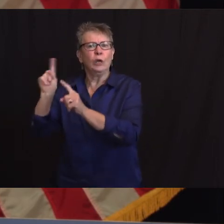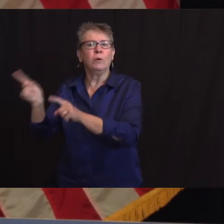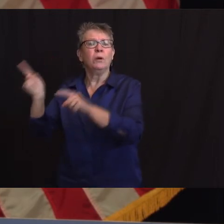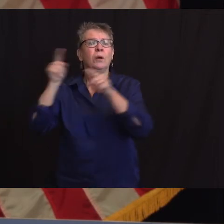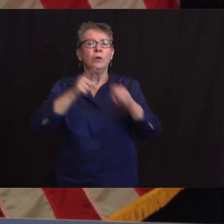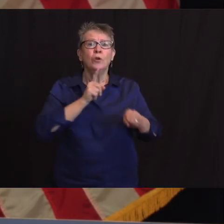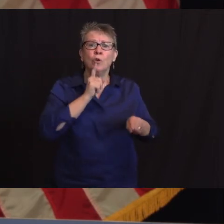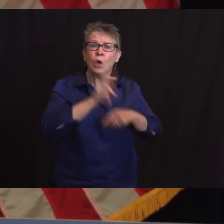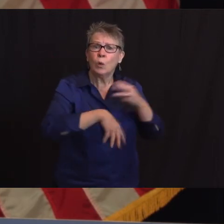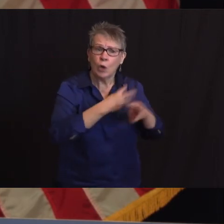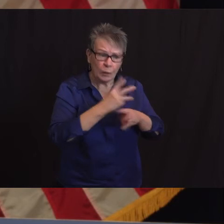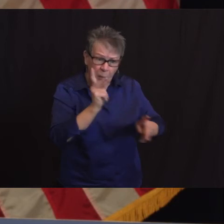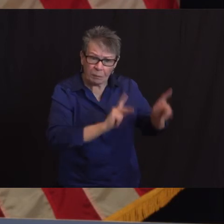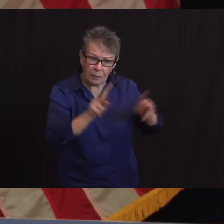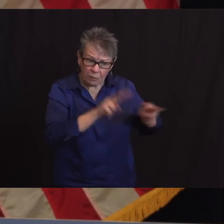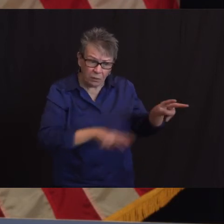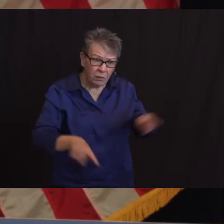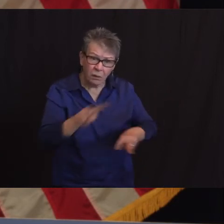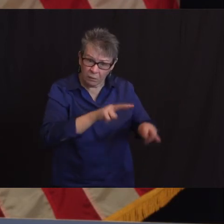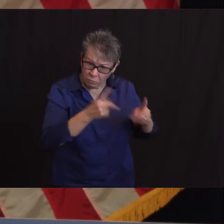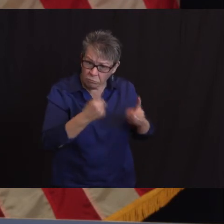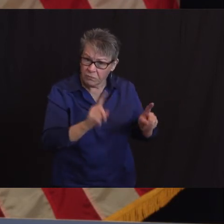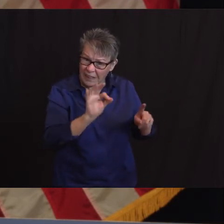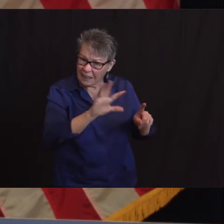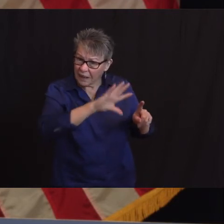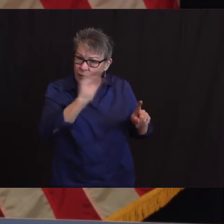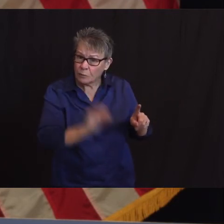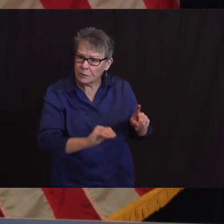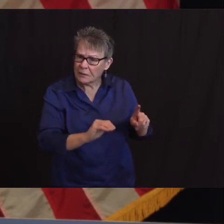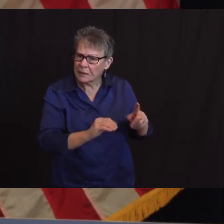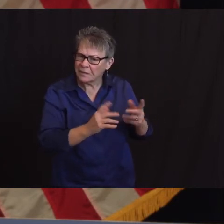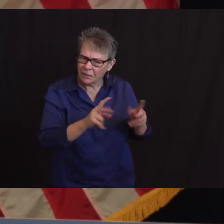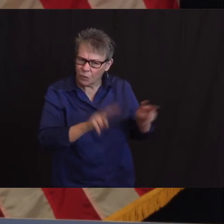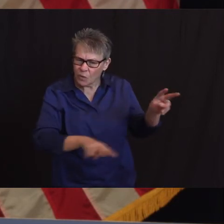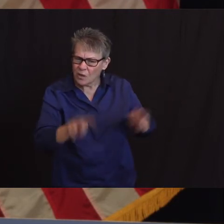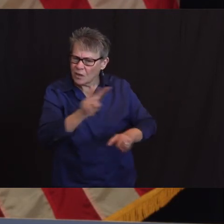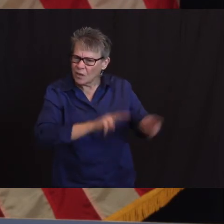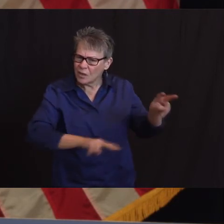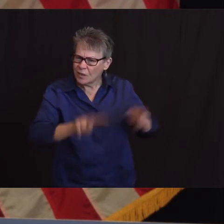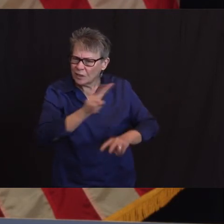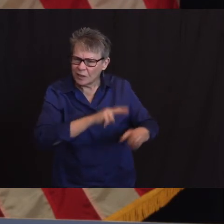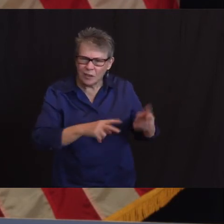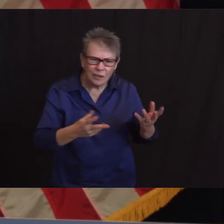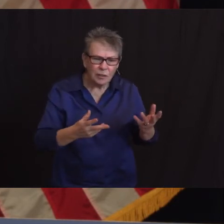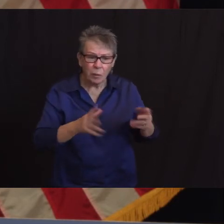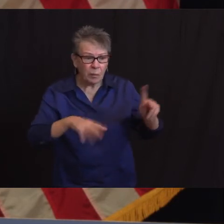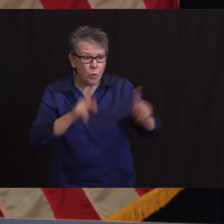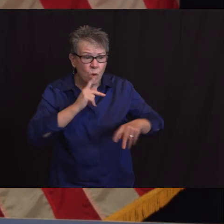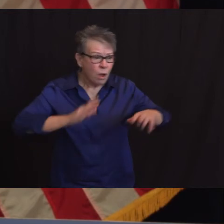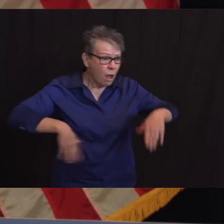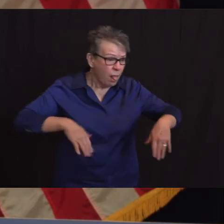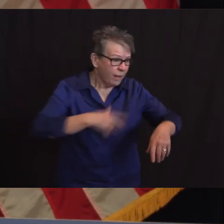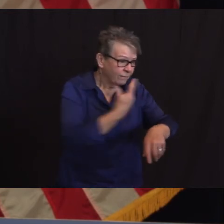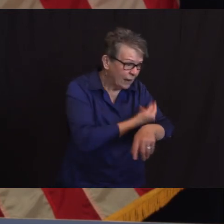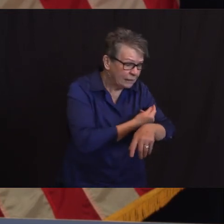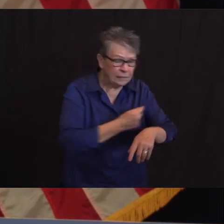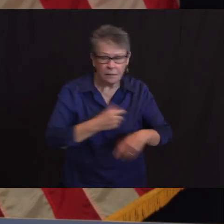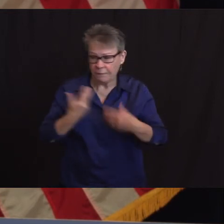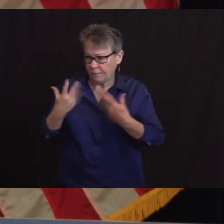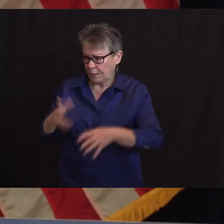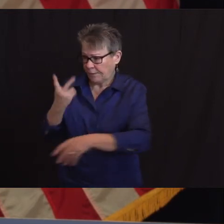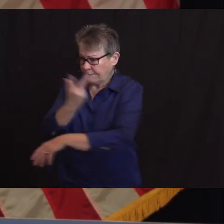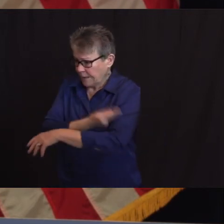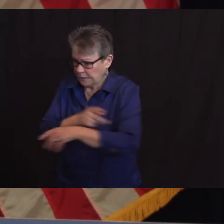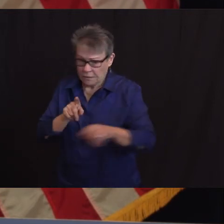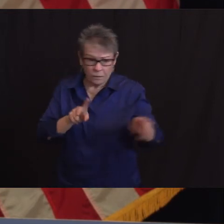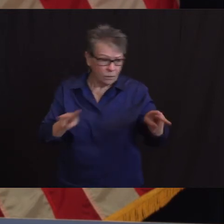follow groups of individuals who are vaccinated and not vaccinated, compare, how many get COVID versus how